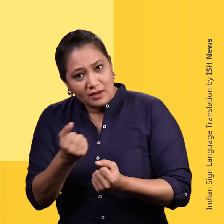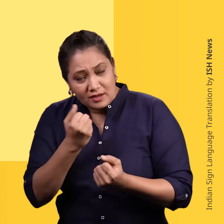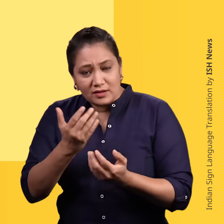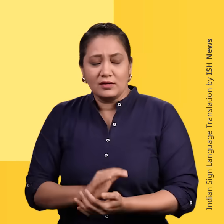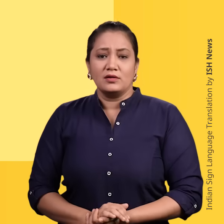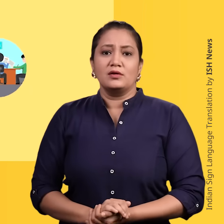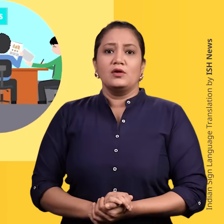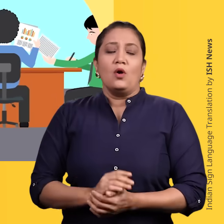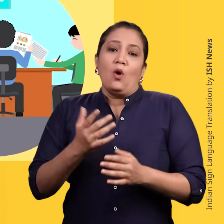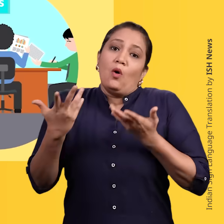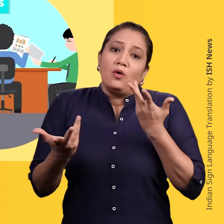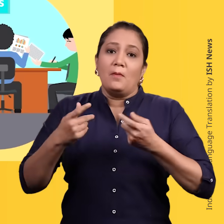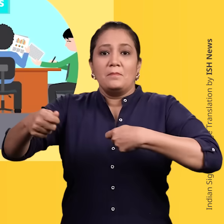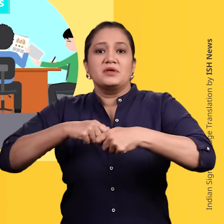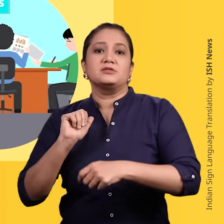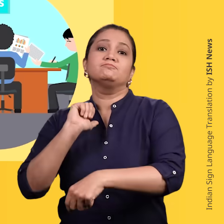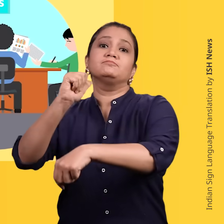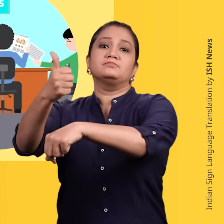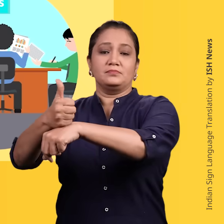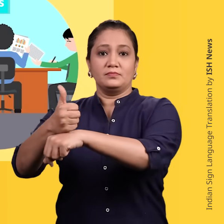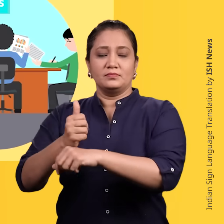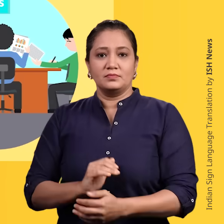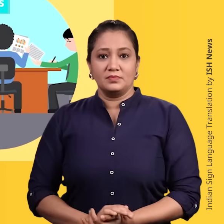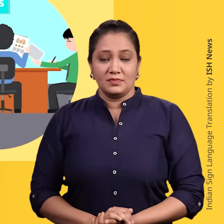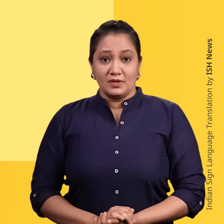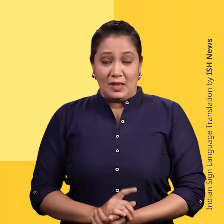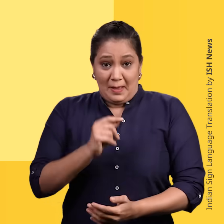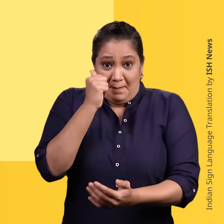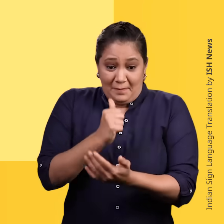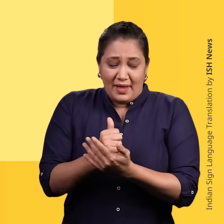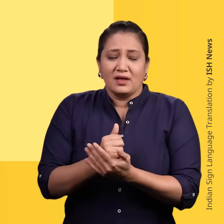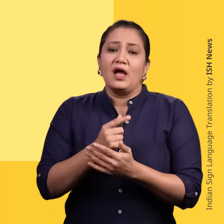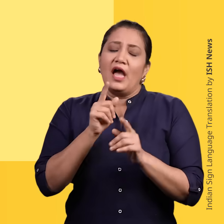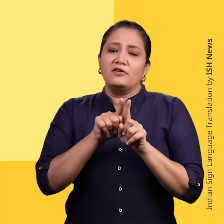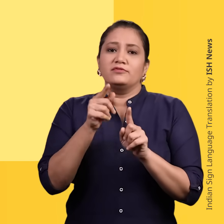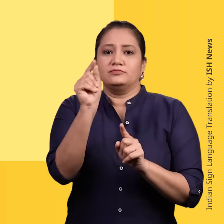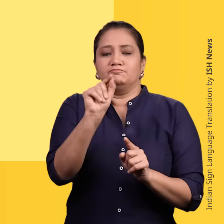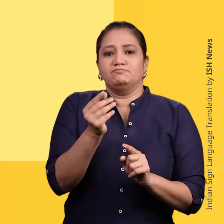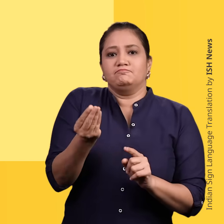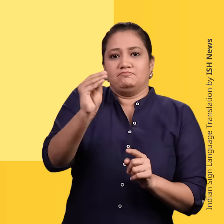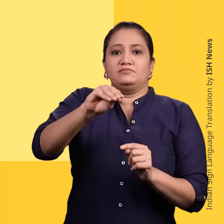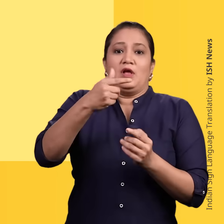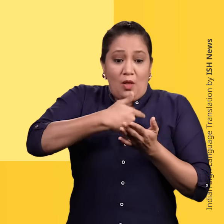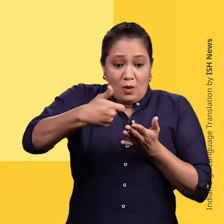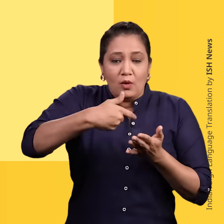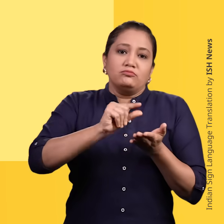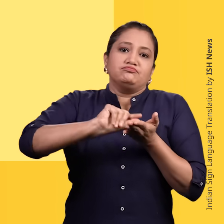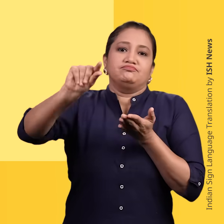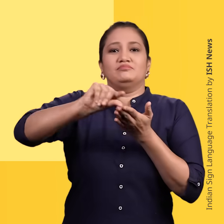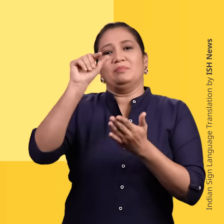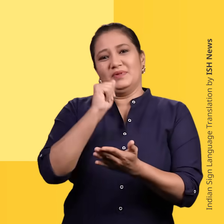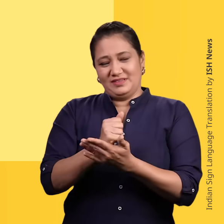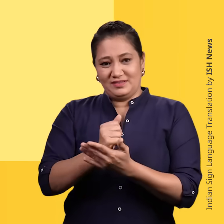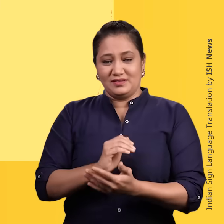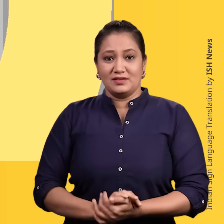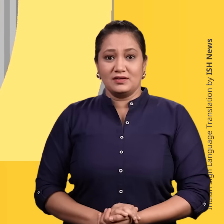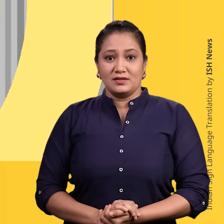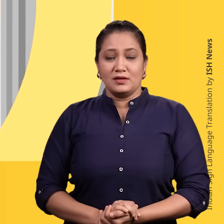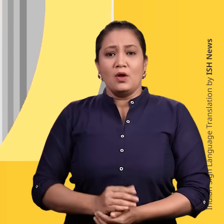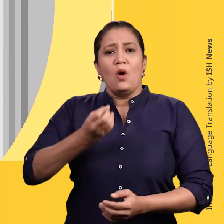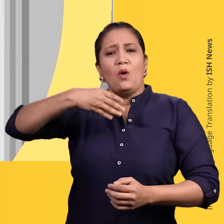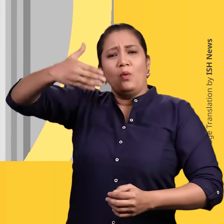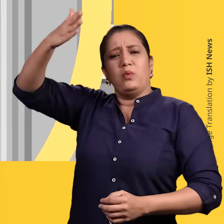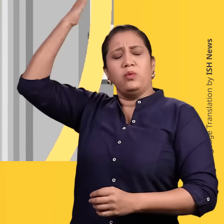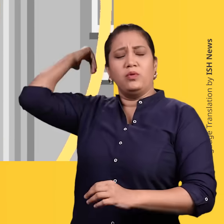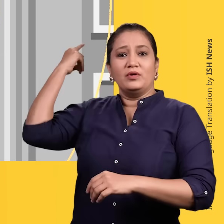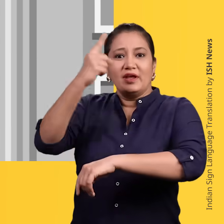buying a car, or setting up a business. The bank charges interest on the loan.